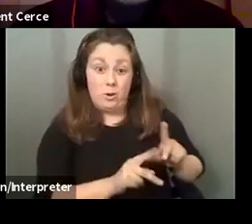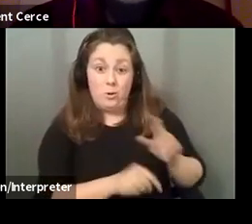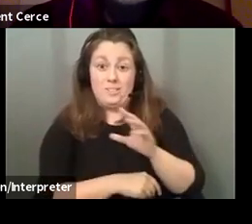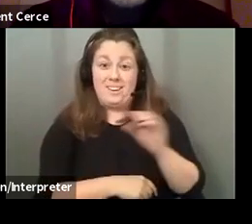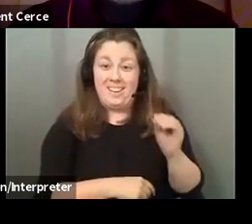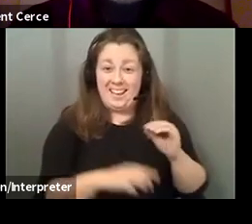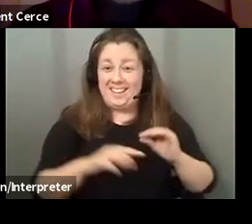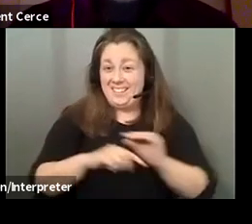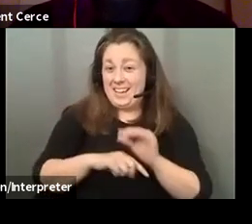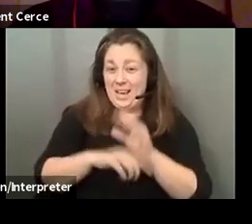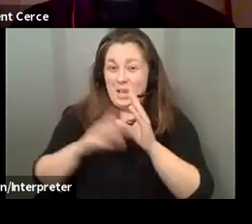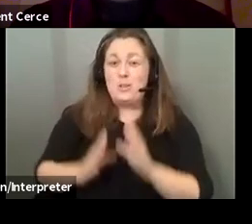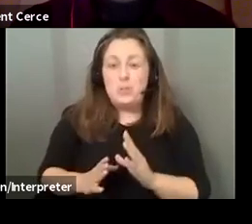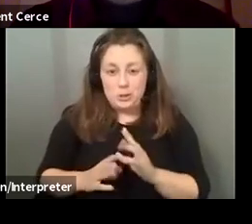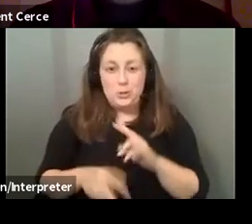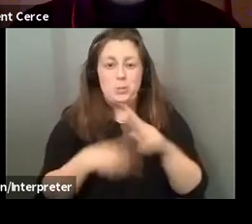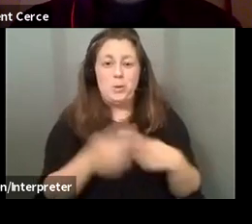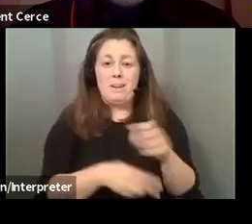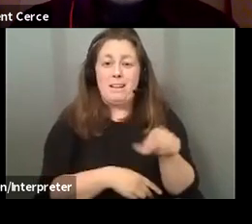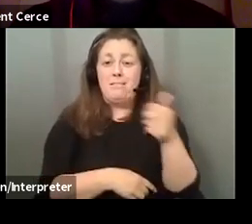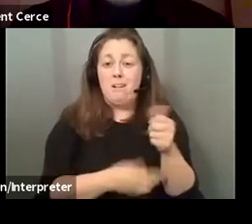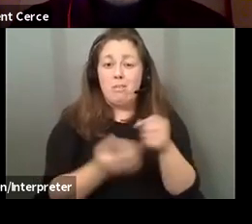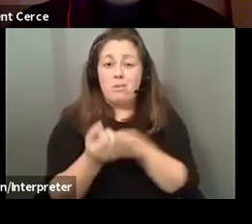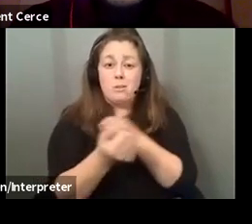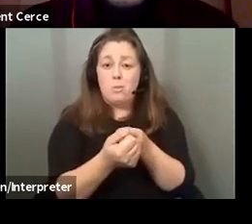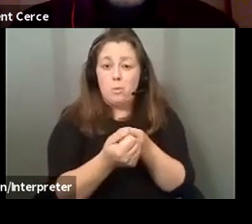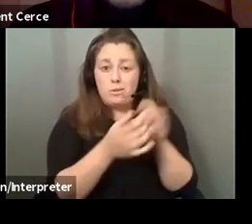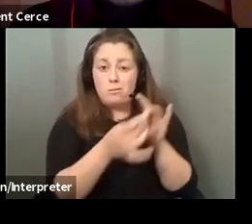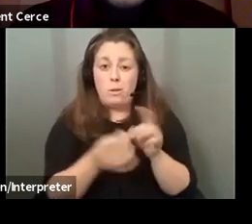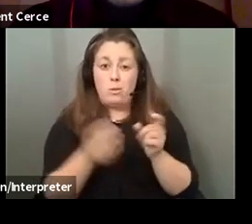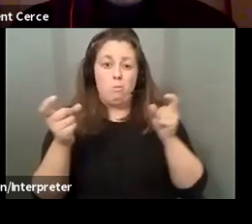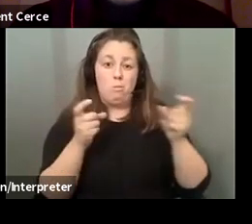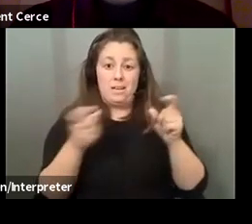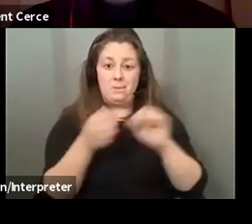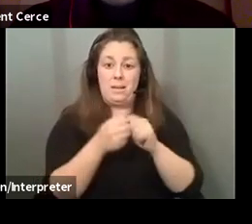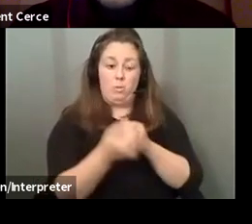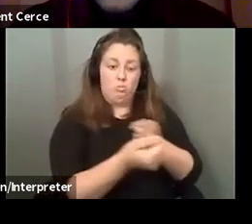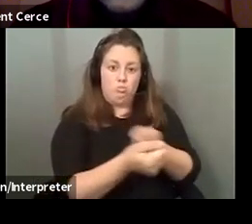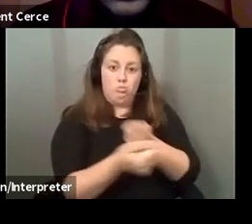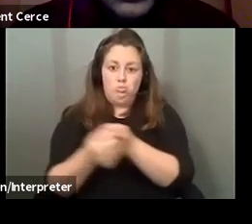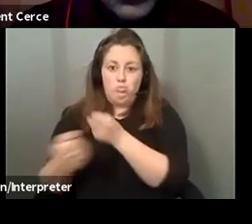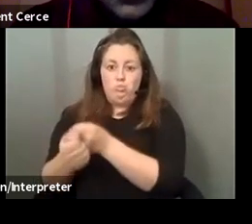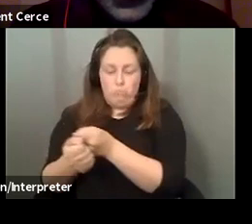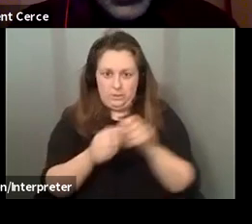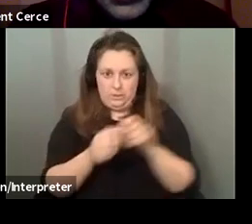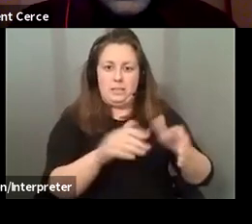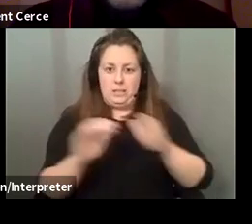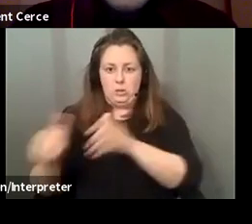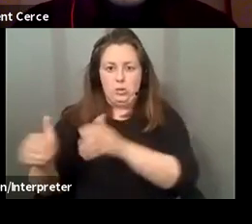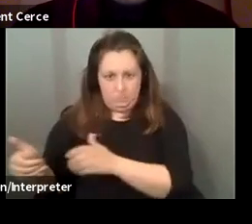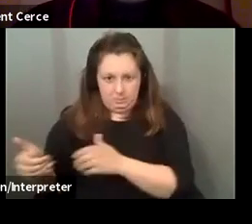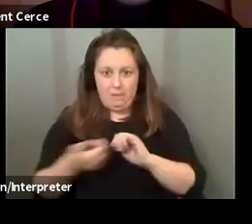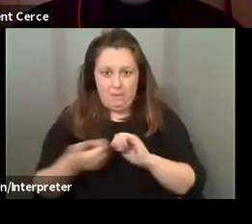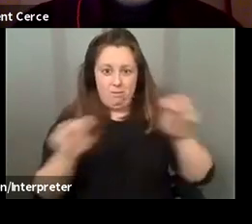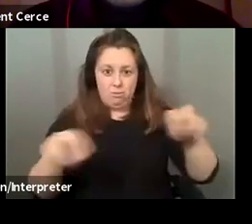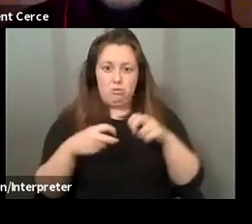kinds of other supports in terms of case management are out there to support these families as they transition to our school system. And then